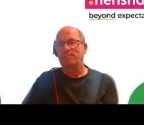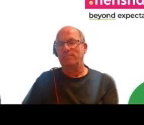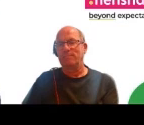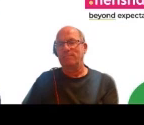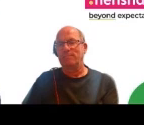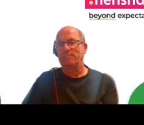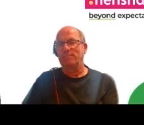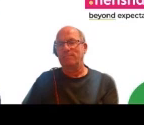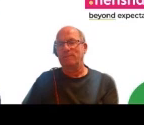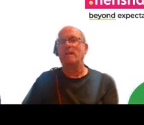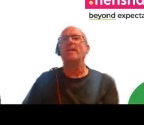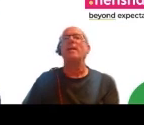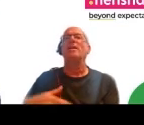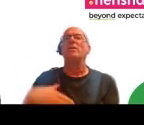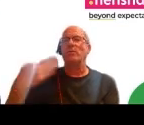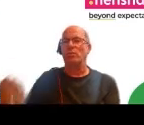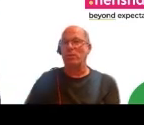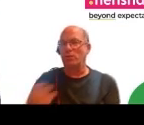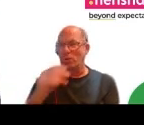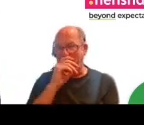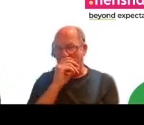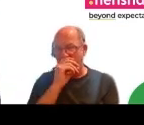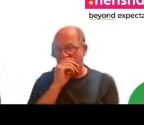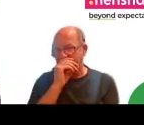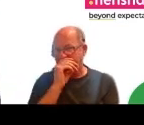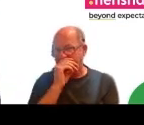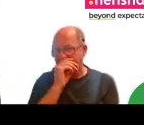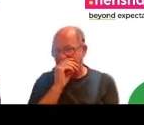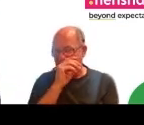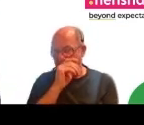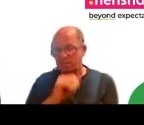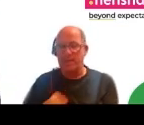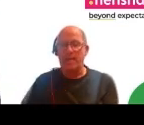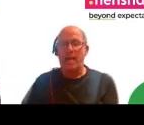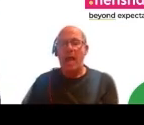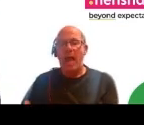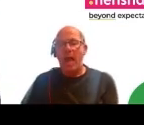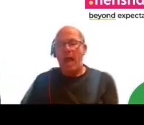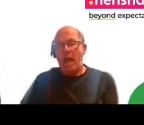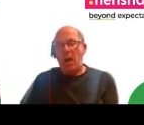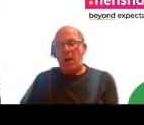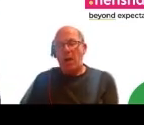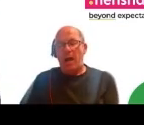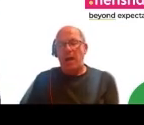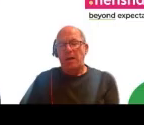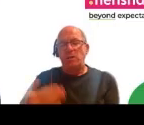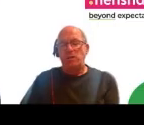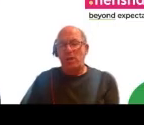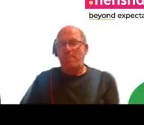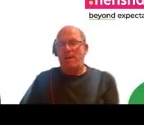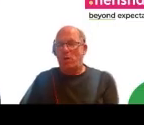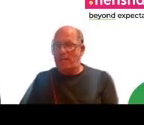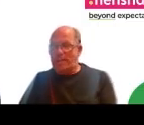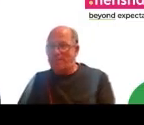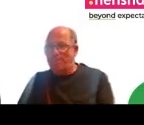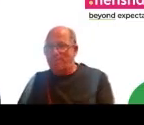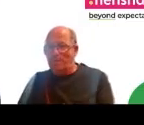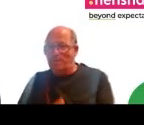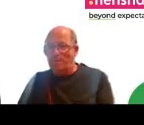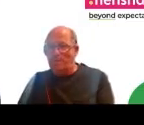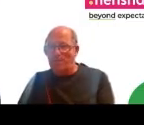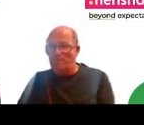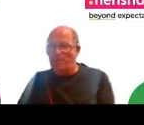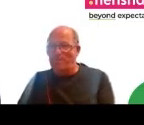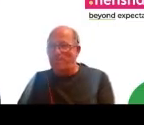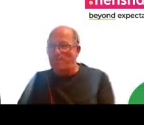TalkBack off. Okay, so just turn TalkBack off. Okay. I'm going to turn it back on again